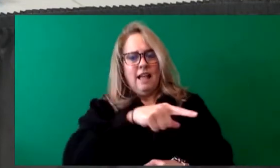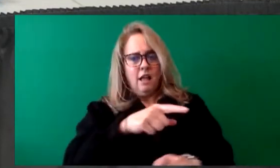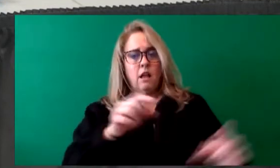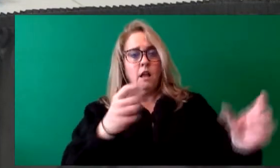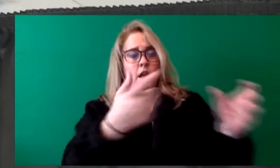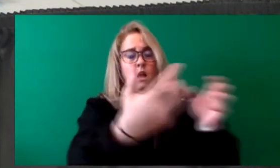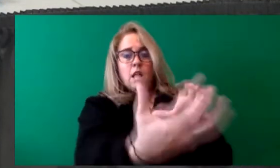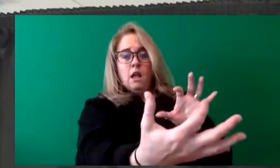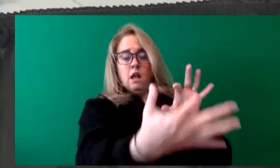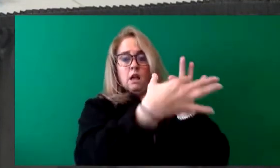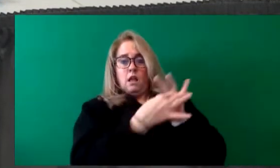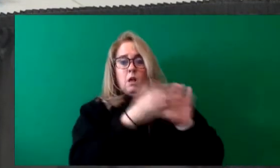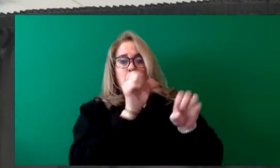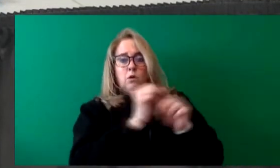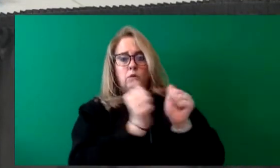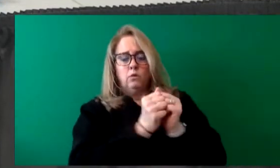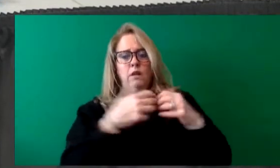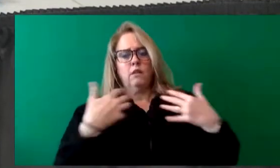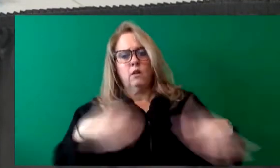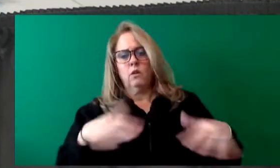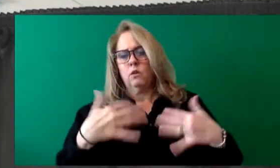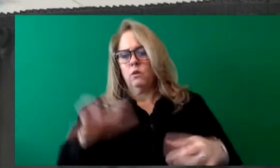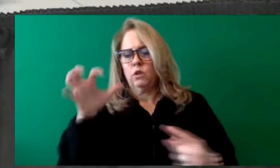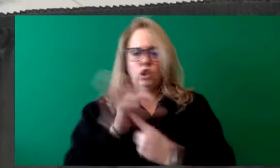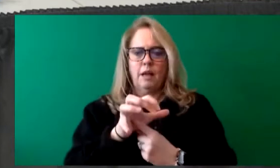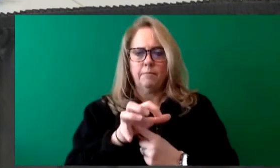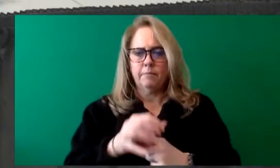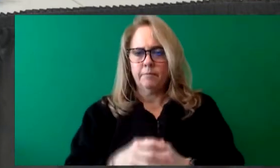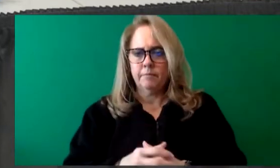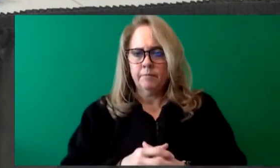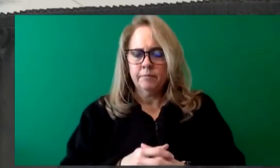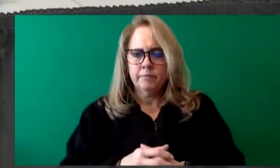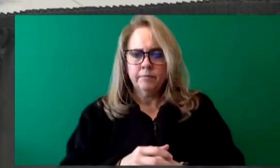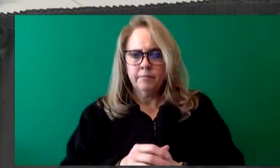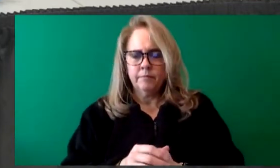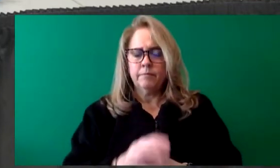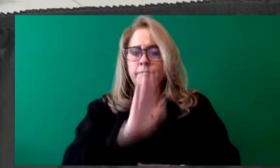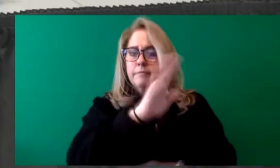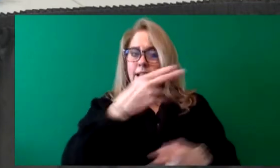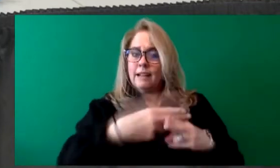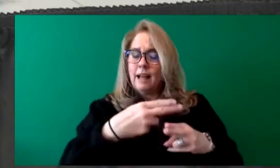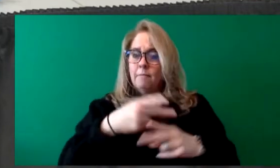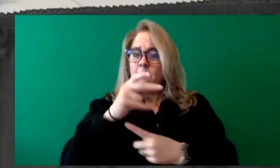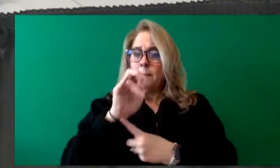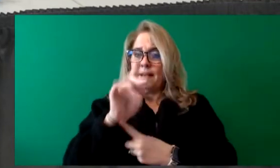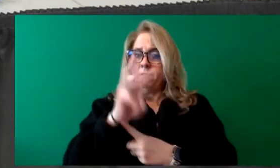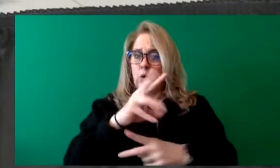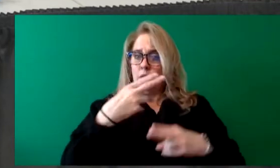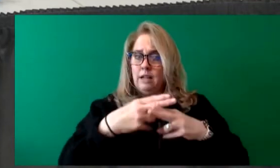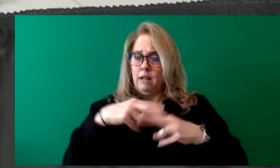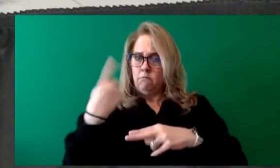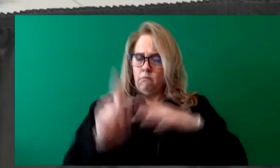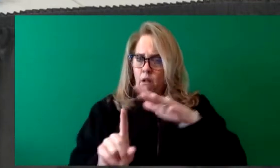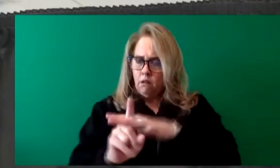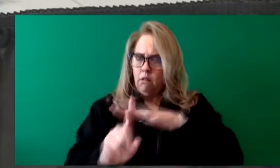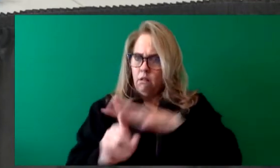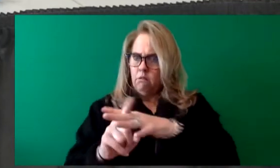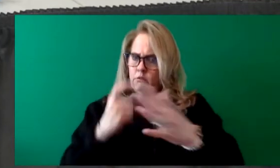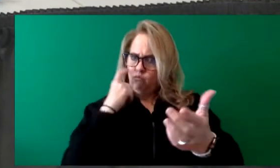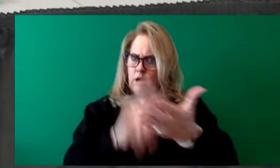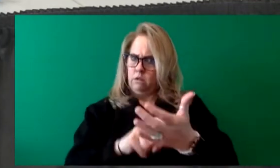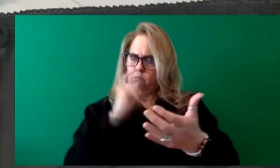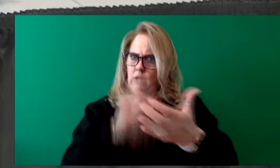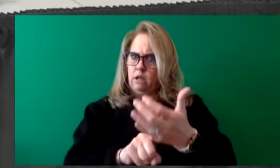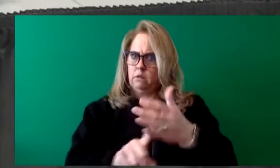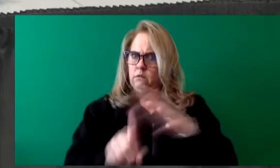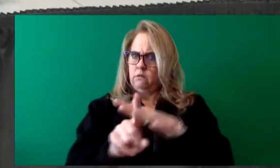Peak Vista comes up all the time, and so we appreciate that partnership. Other Board of Health member